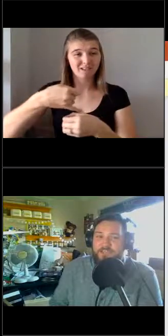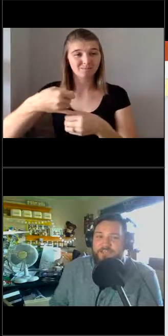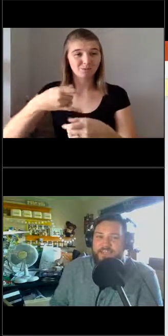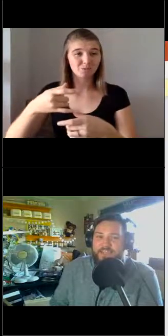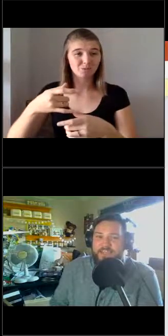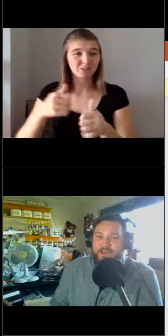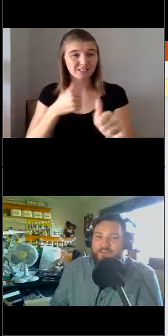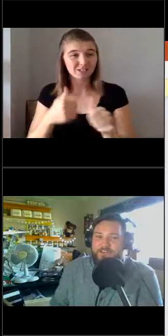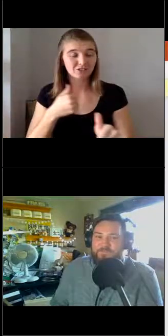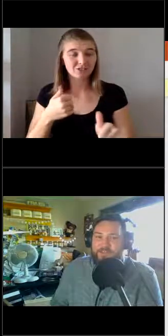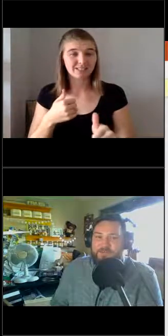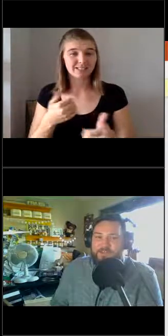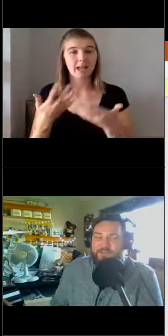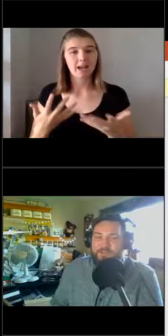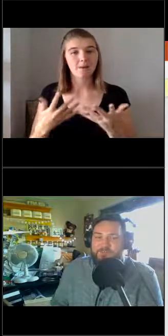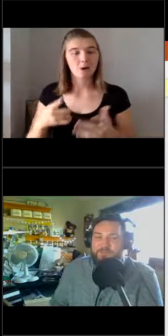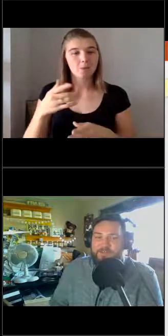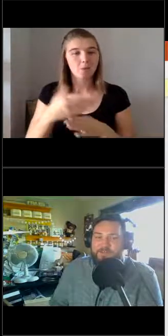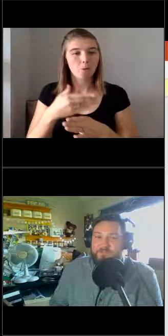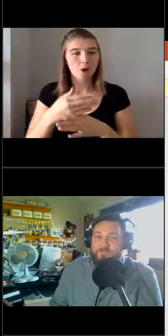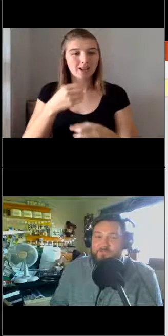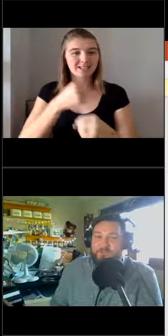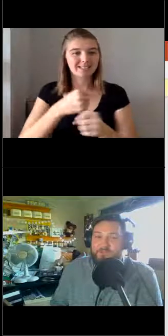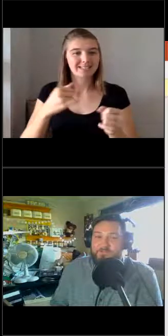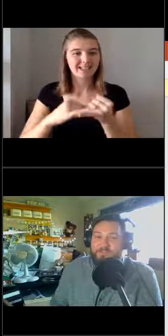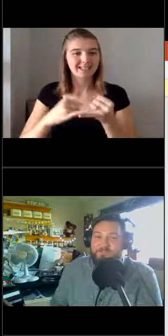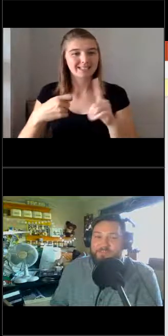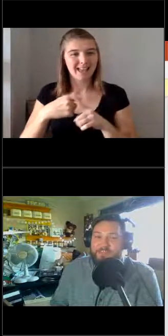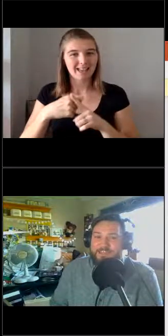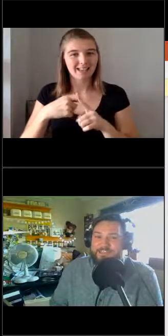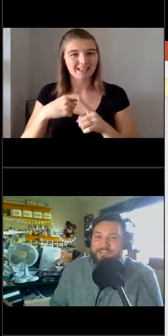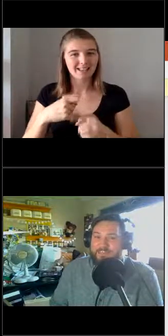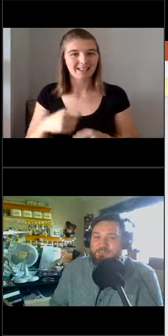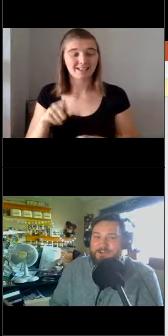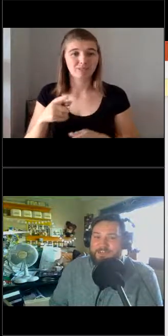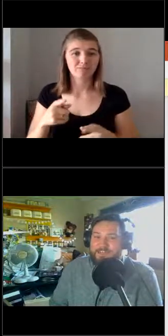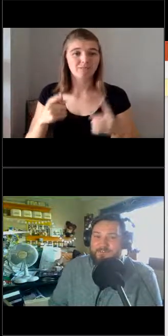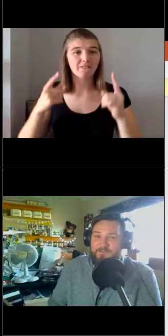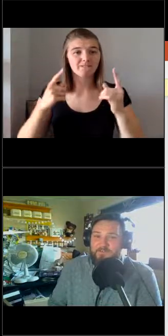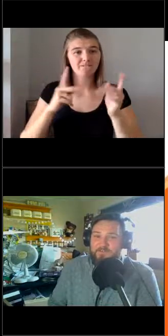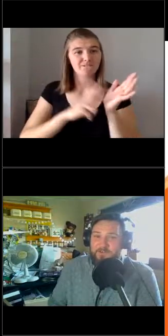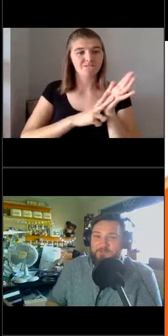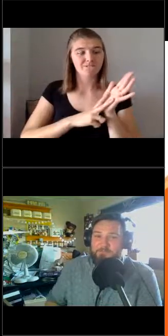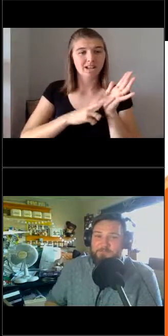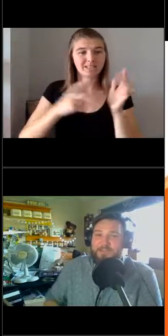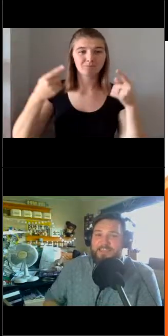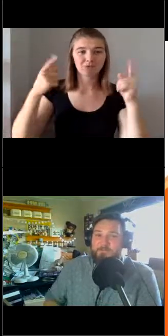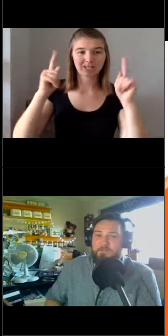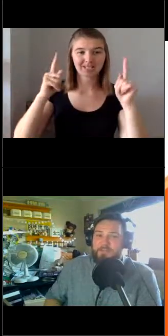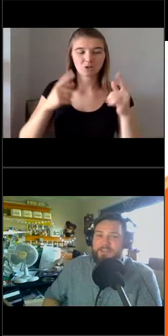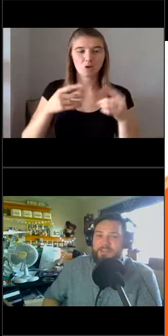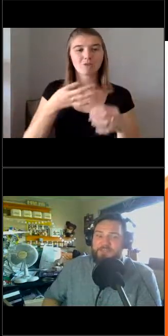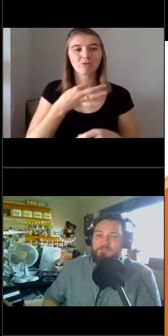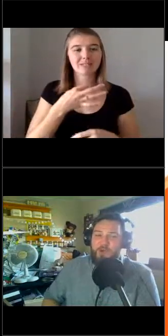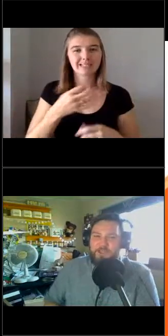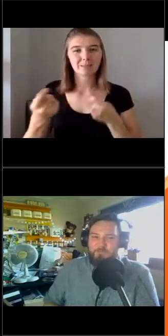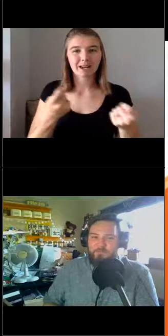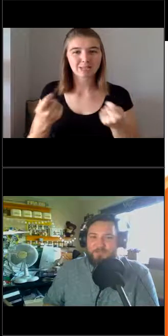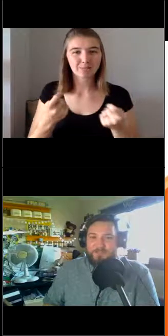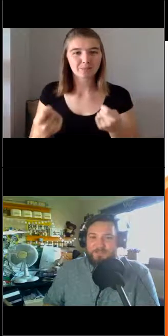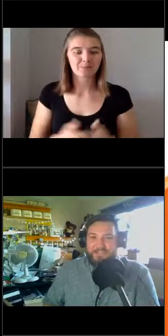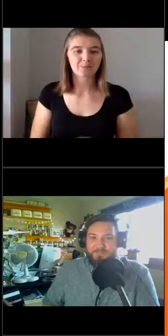her current role within GSK R&D Pharma as the Vice President of Risk Management. She takes pride in delivery with a focus on building capability